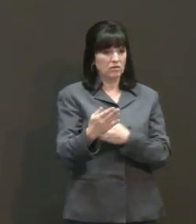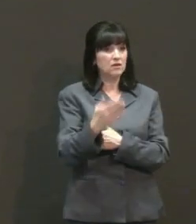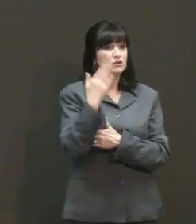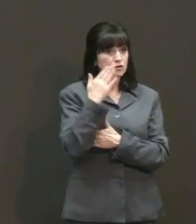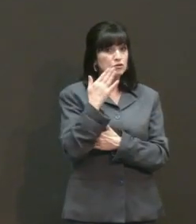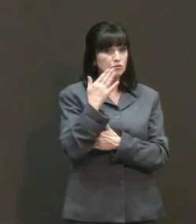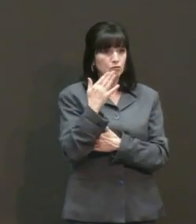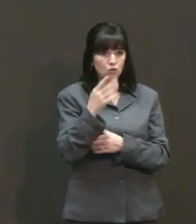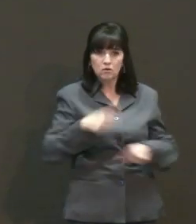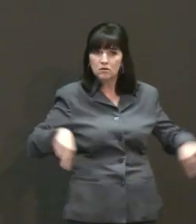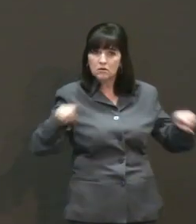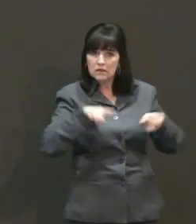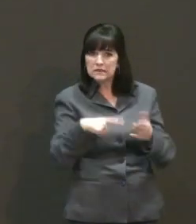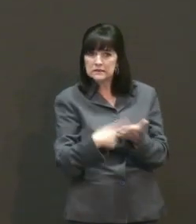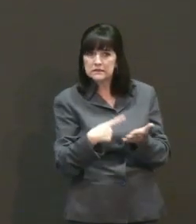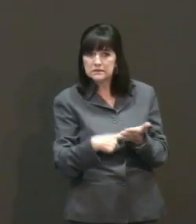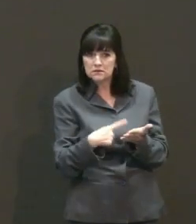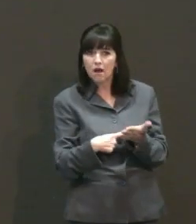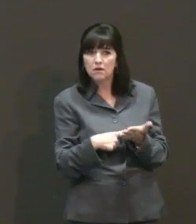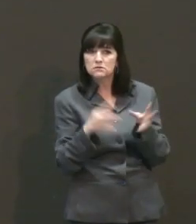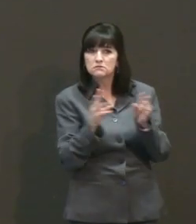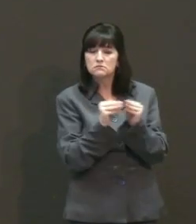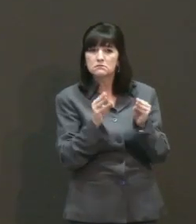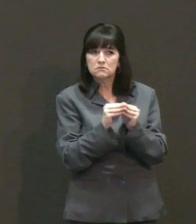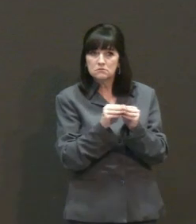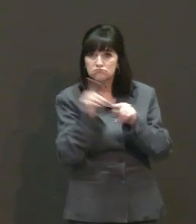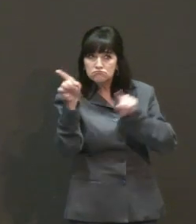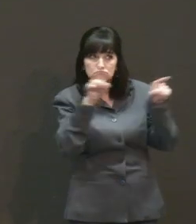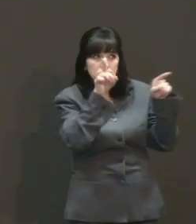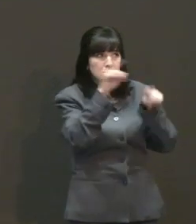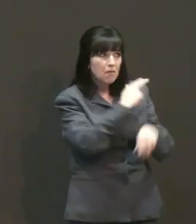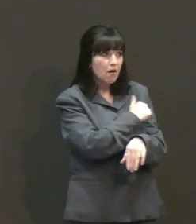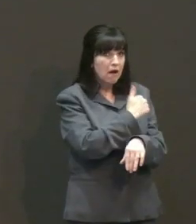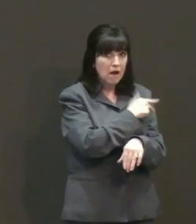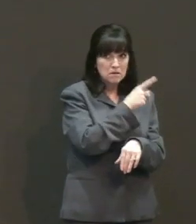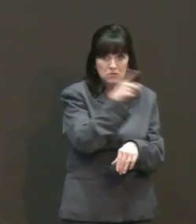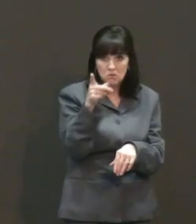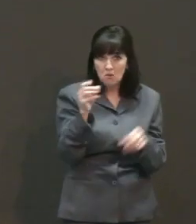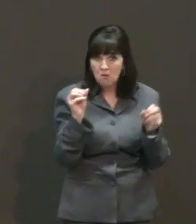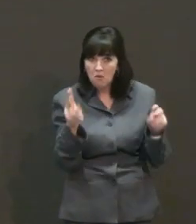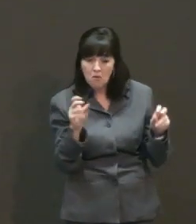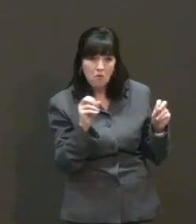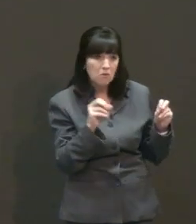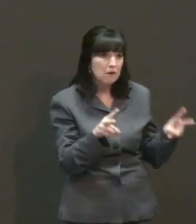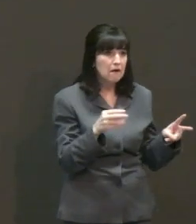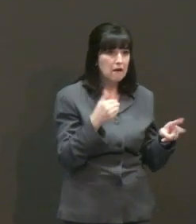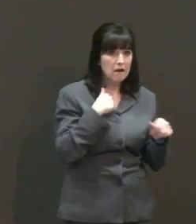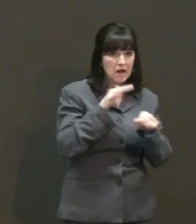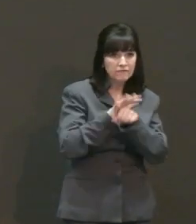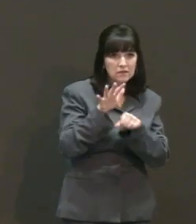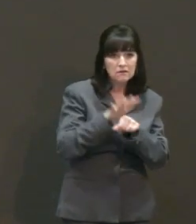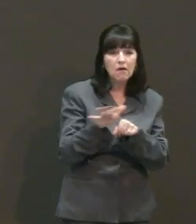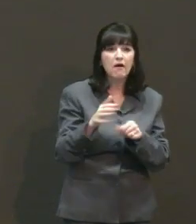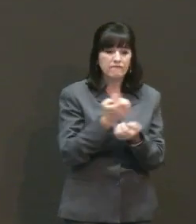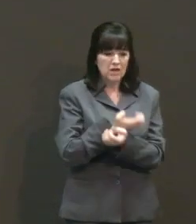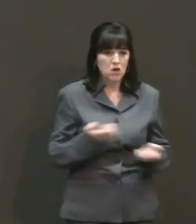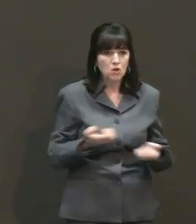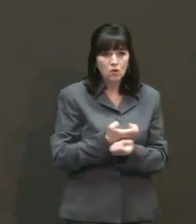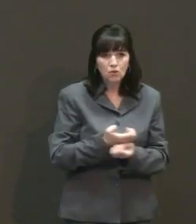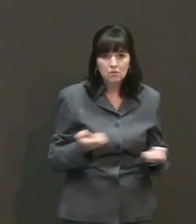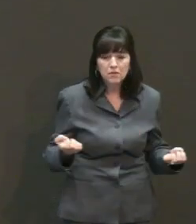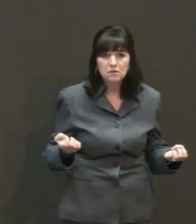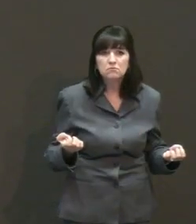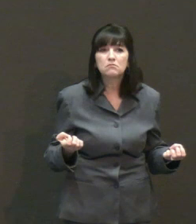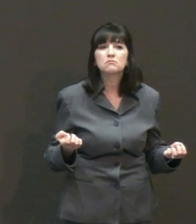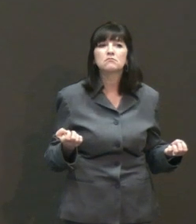how's everybody doing with equipment? And by and large, with the exception of certain testing capability, in